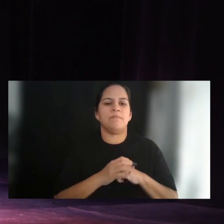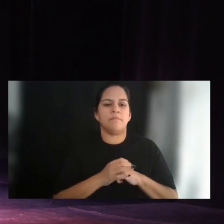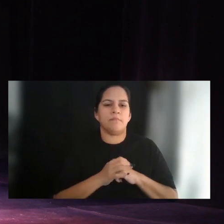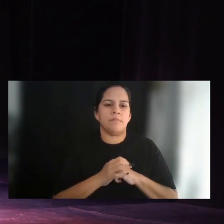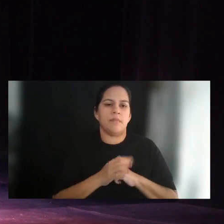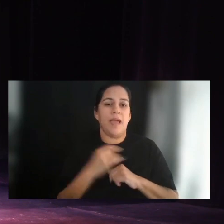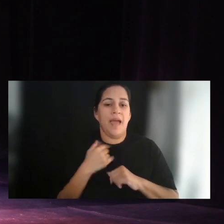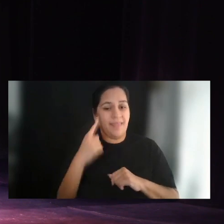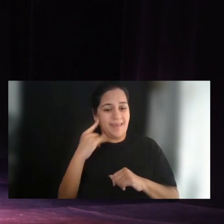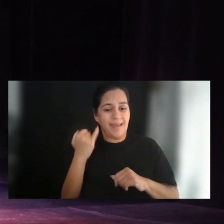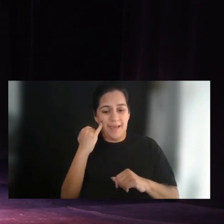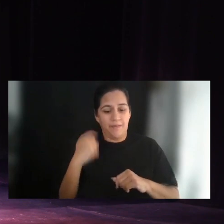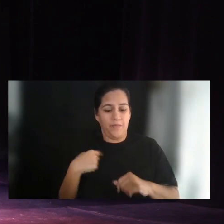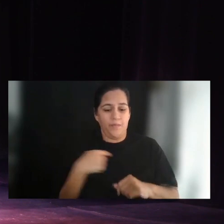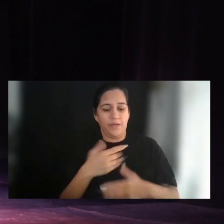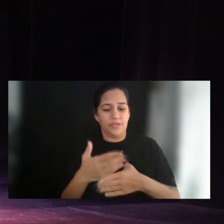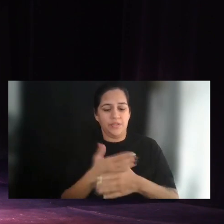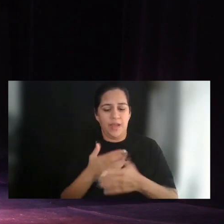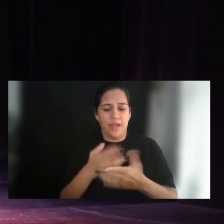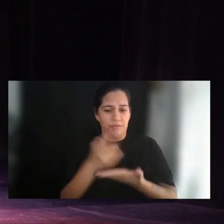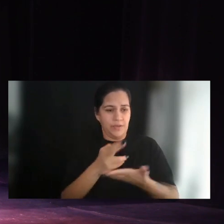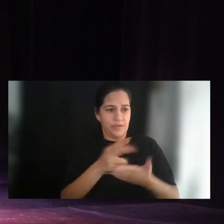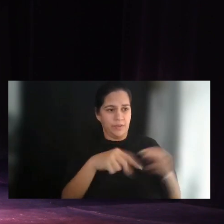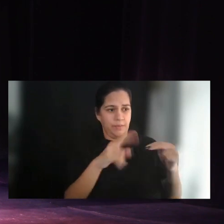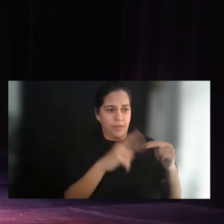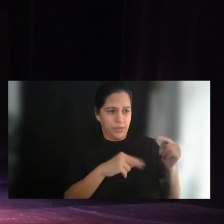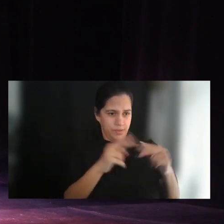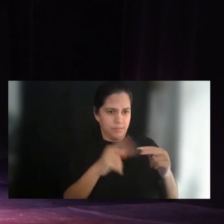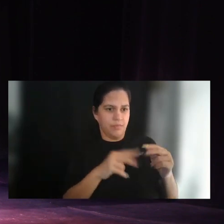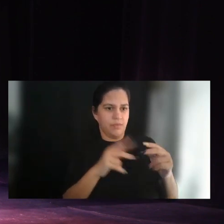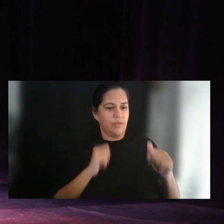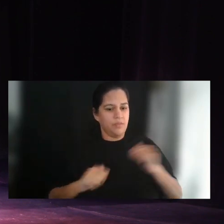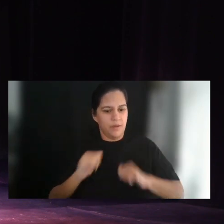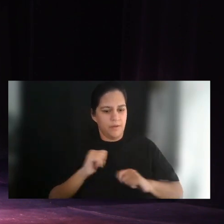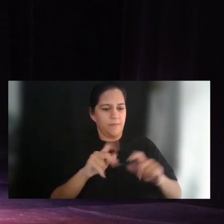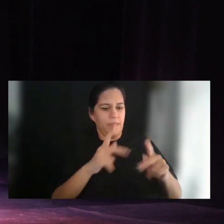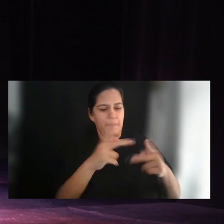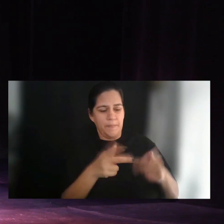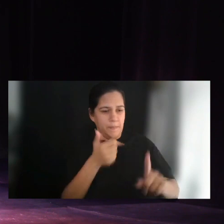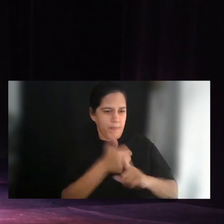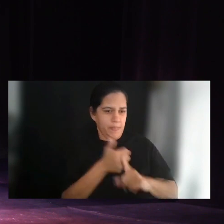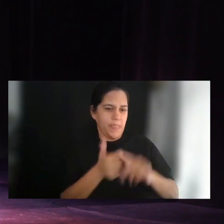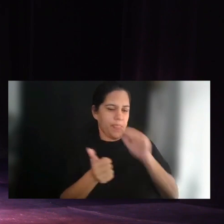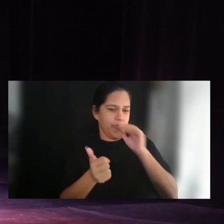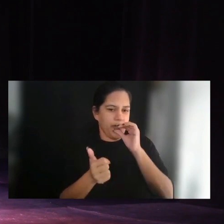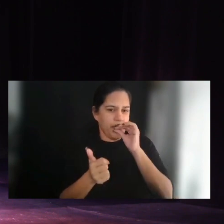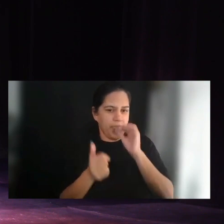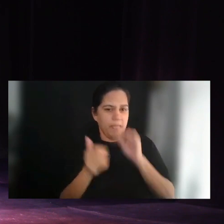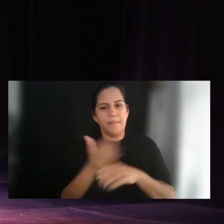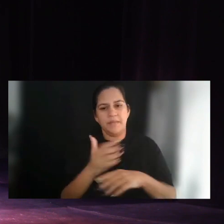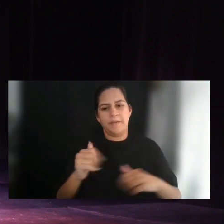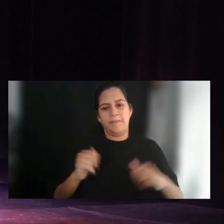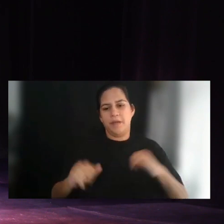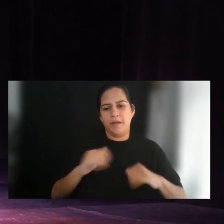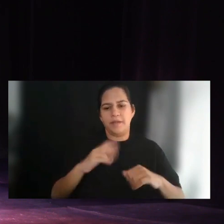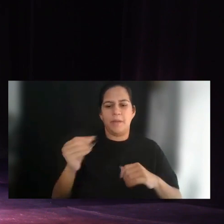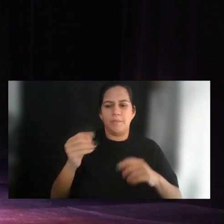of the building, like the theater, the venue itself, between artists and presenters, then we might find